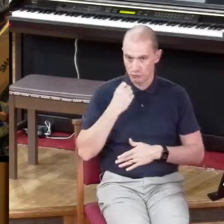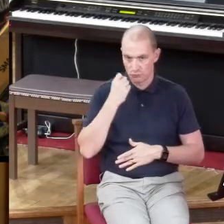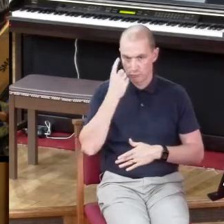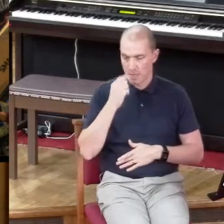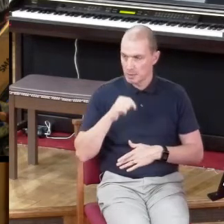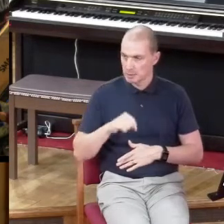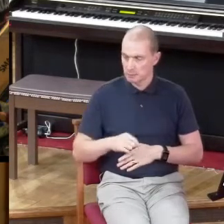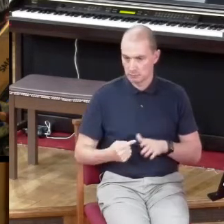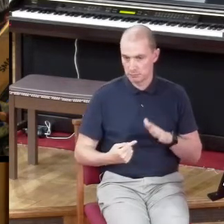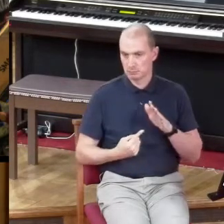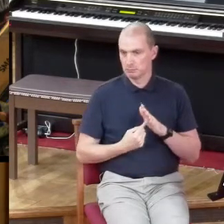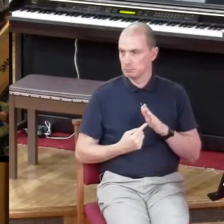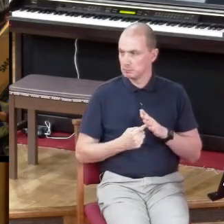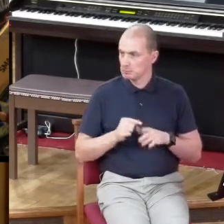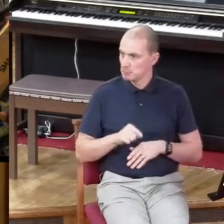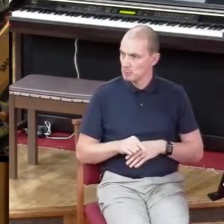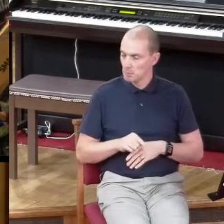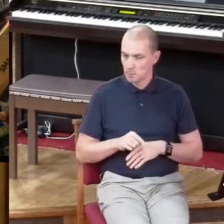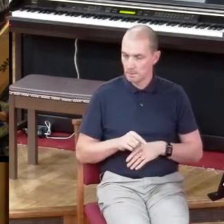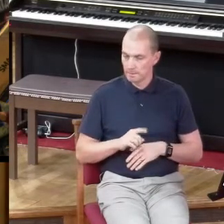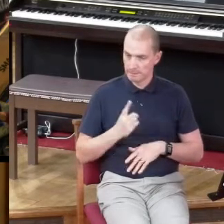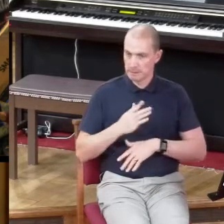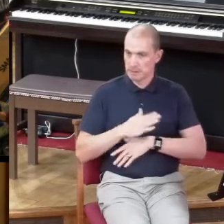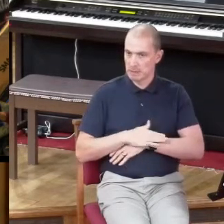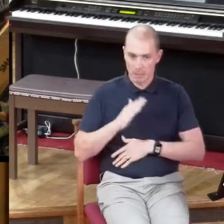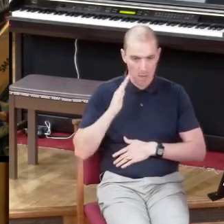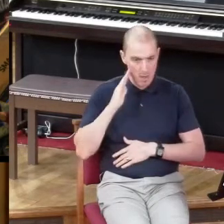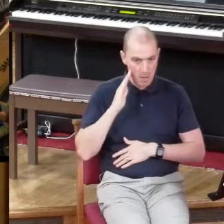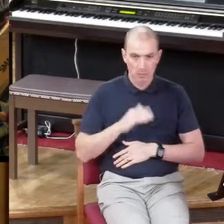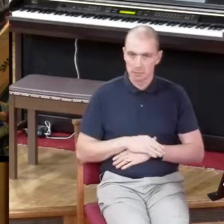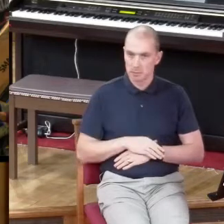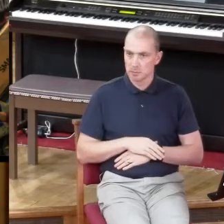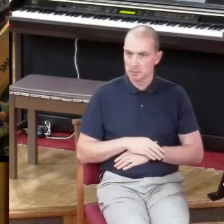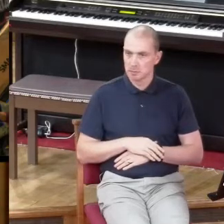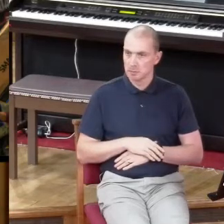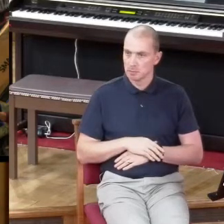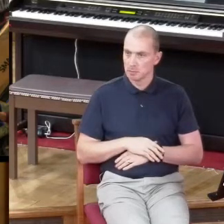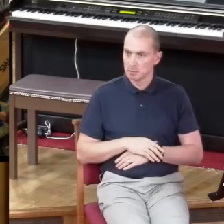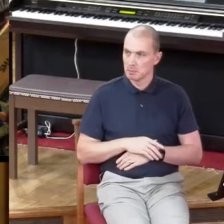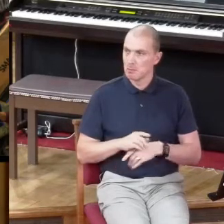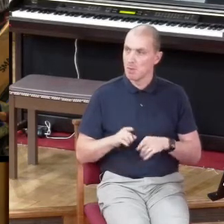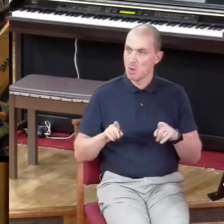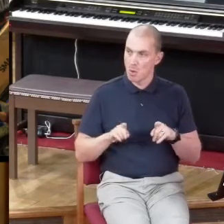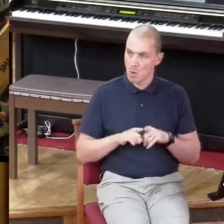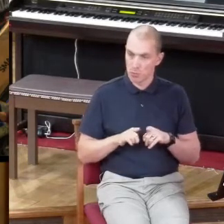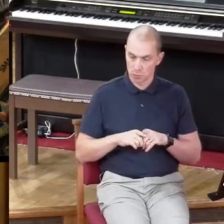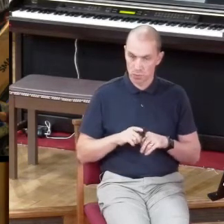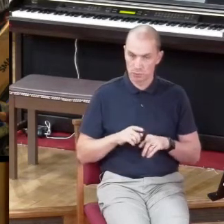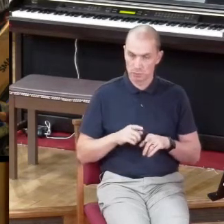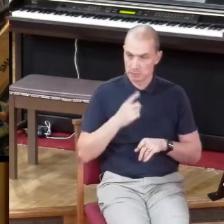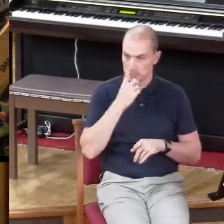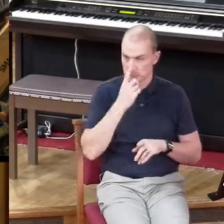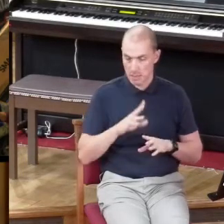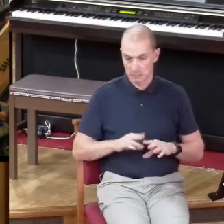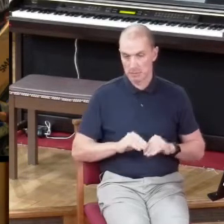importance. But it's also something that should be passed on to someone else in other ways. In the Sunday